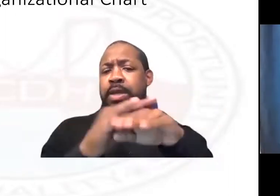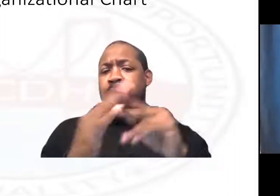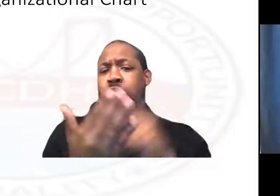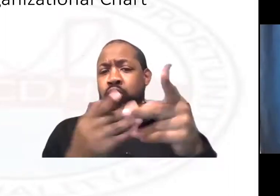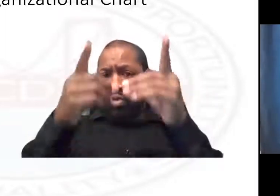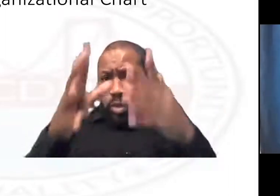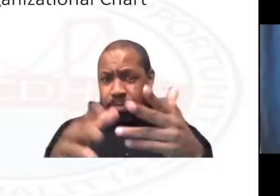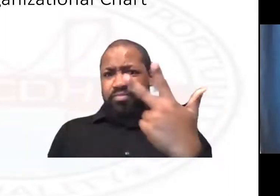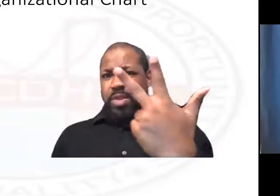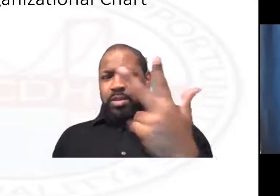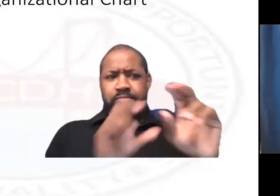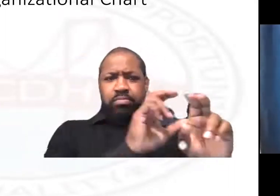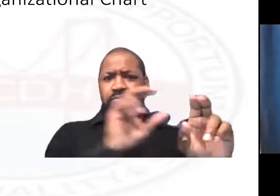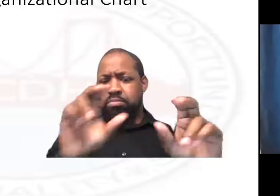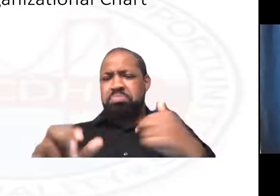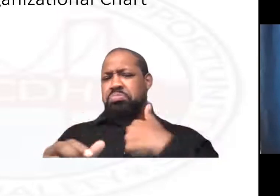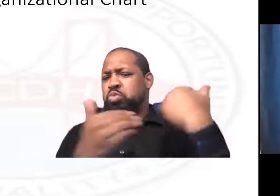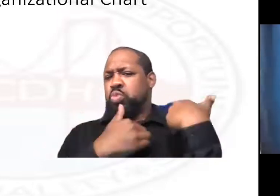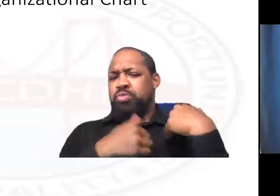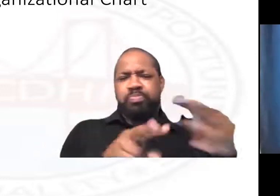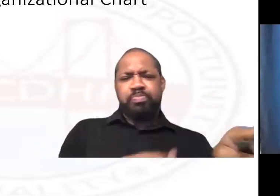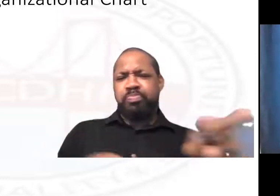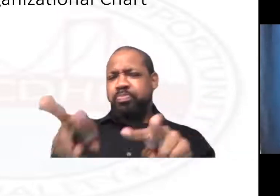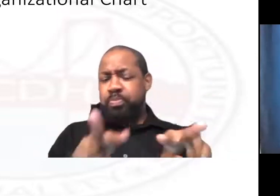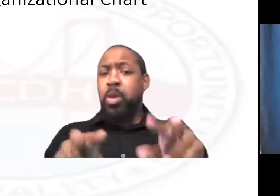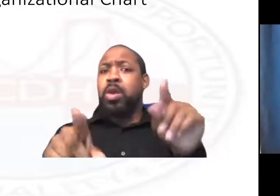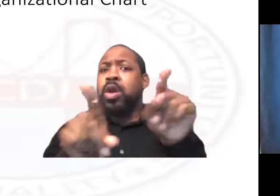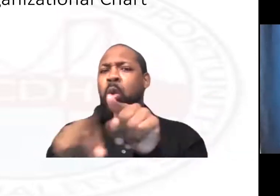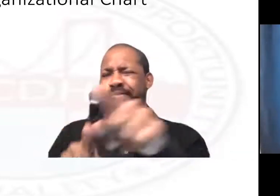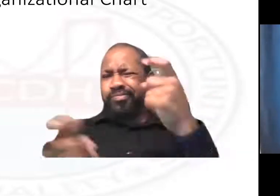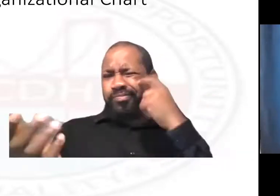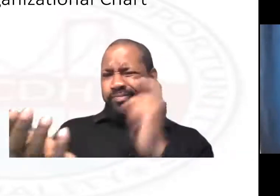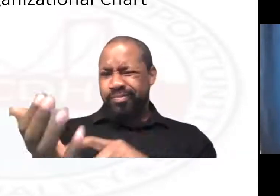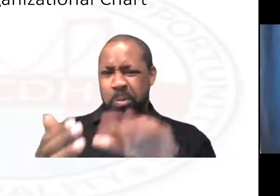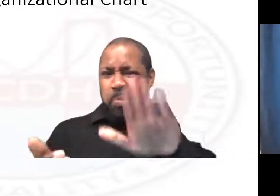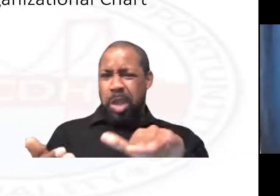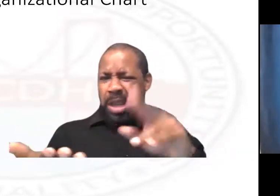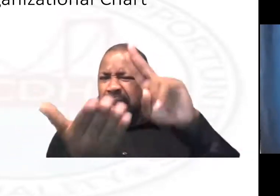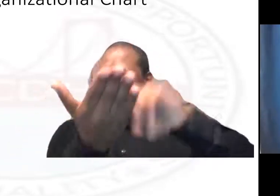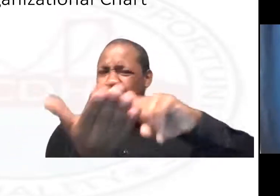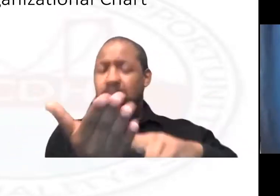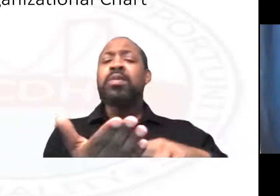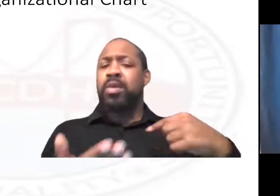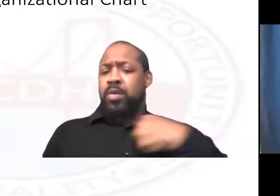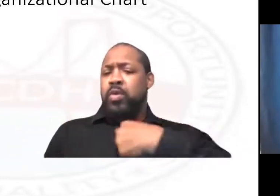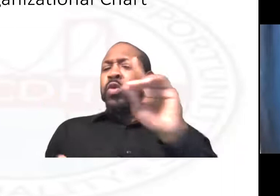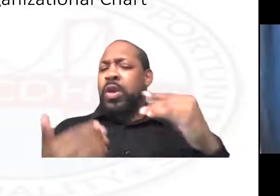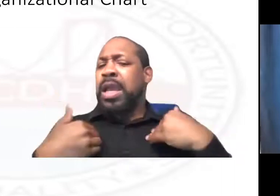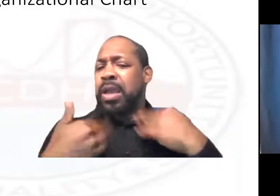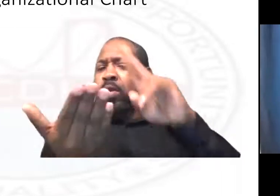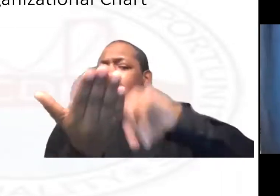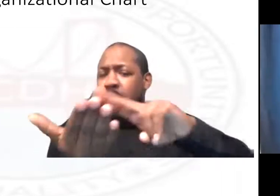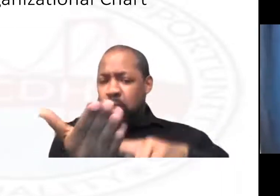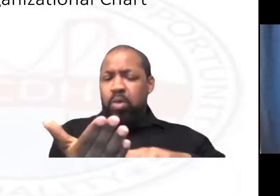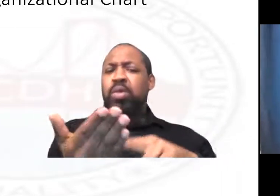and emergency access program. So there are 3 FTEs that I'm responsible to oversee. And also you might have recognized at the